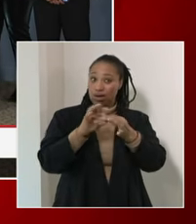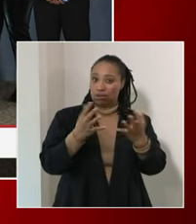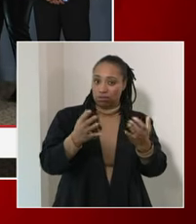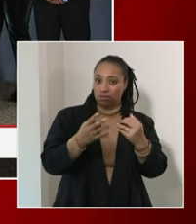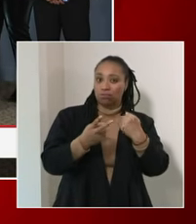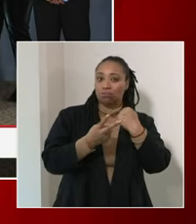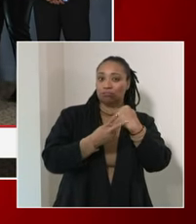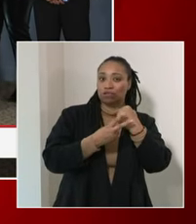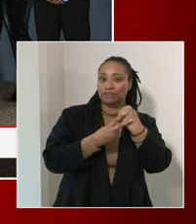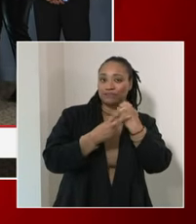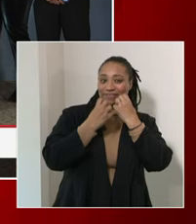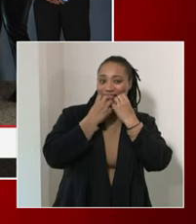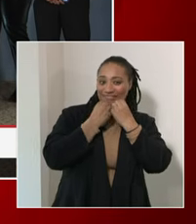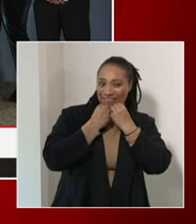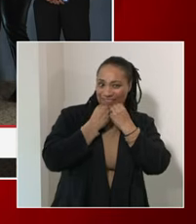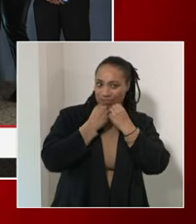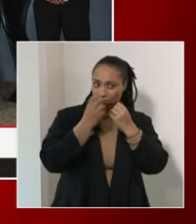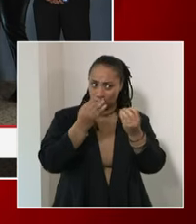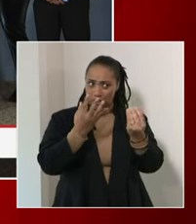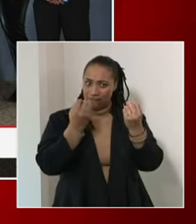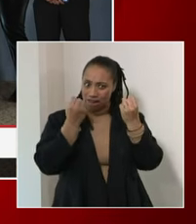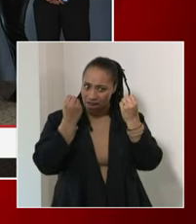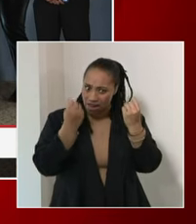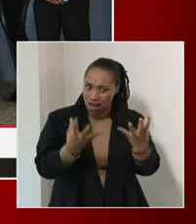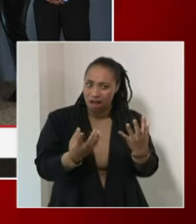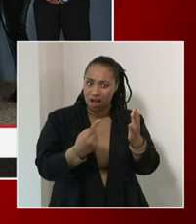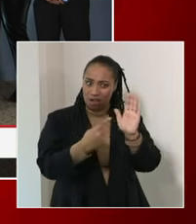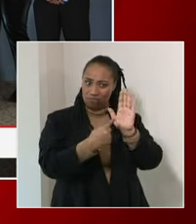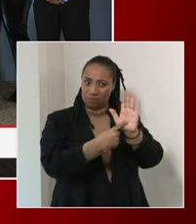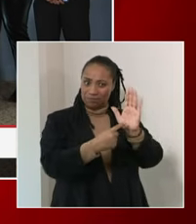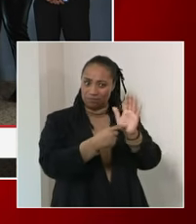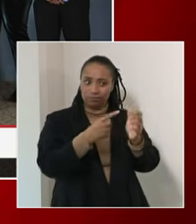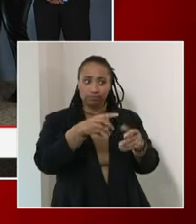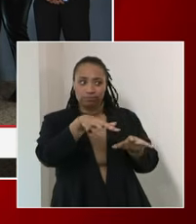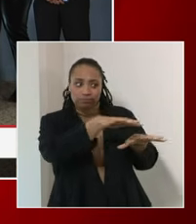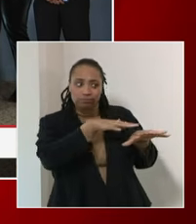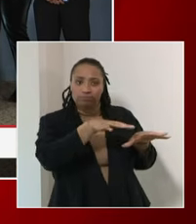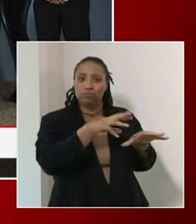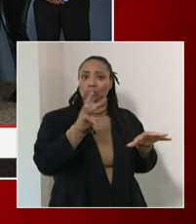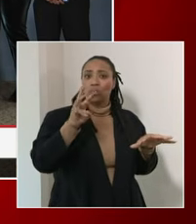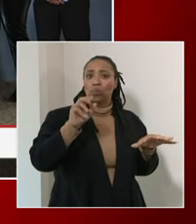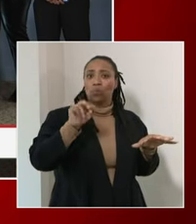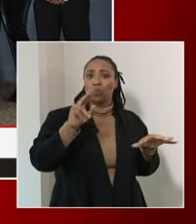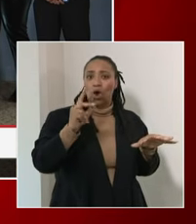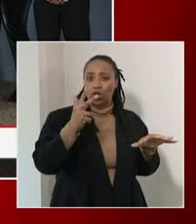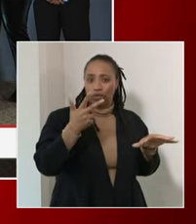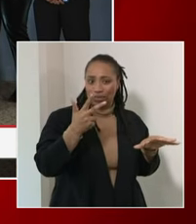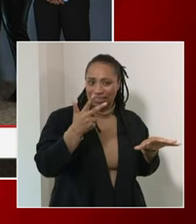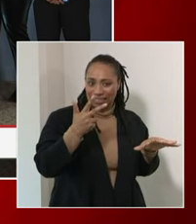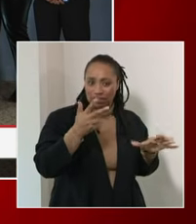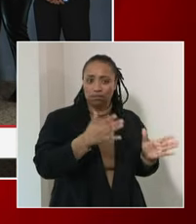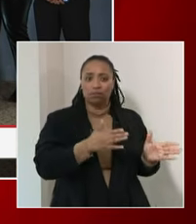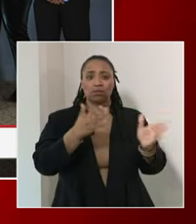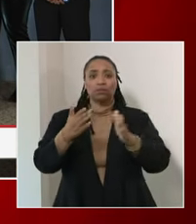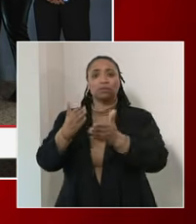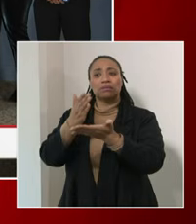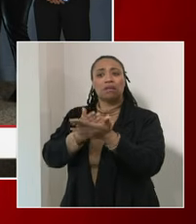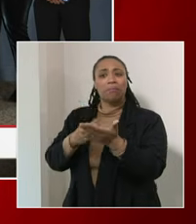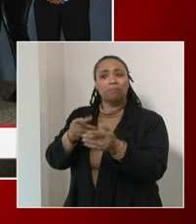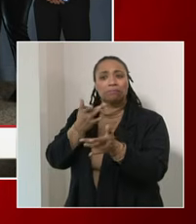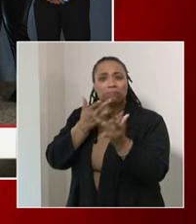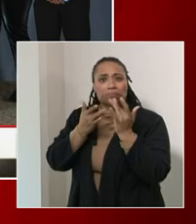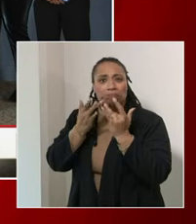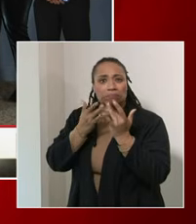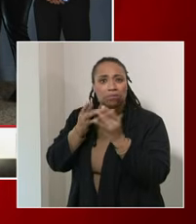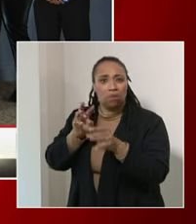from Ward 3. So I'm just trying to get a sense of, among the applicants, how many came from Ward 7 and 8, and